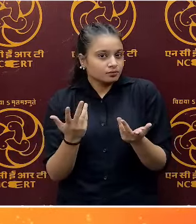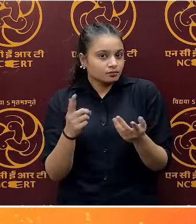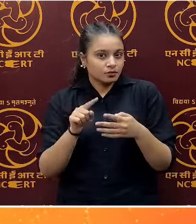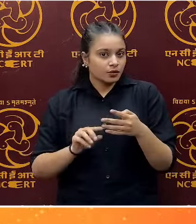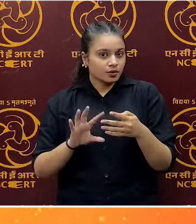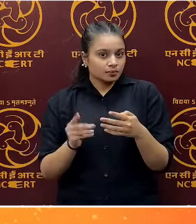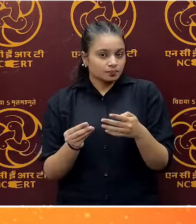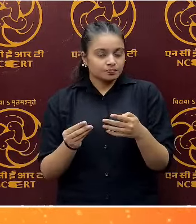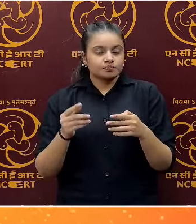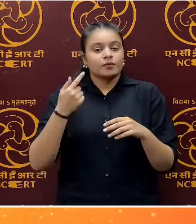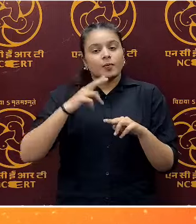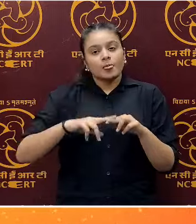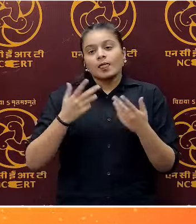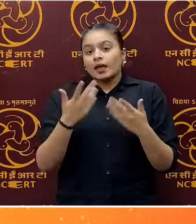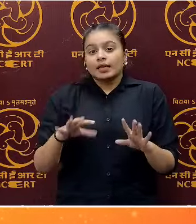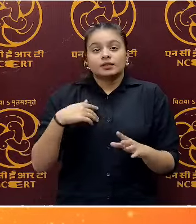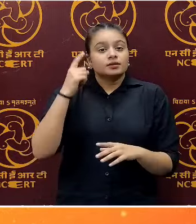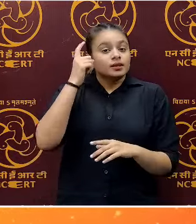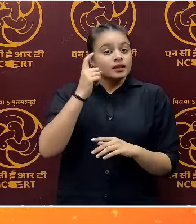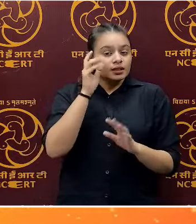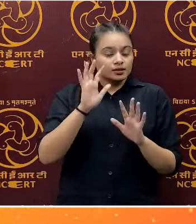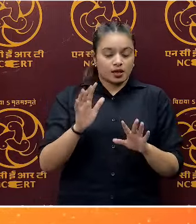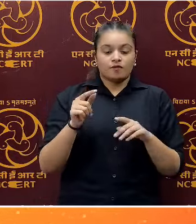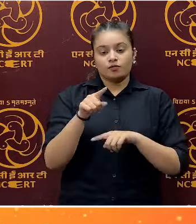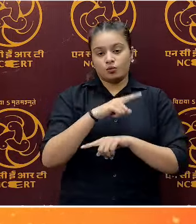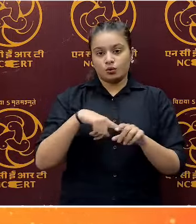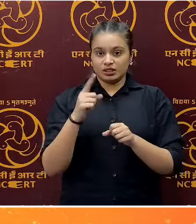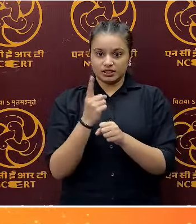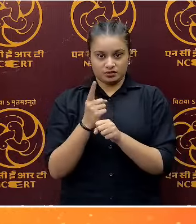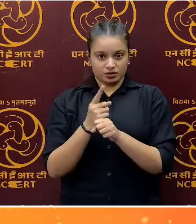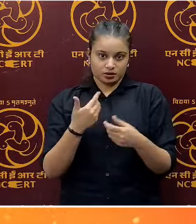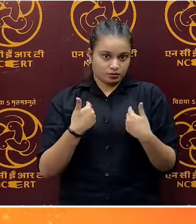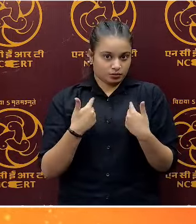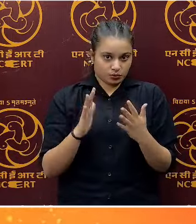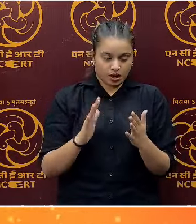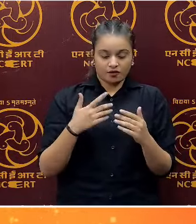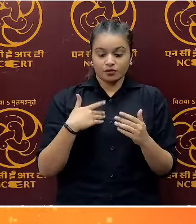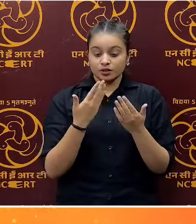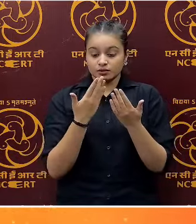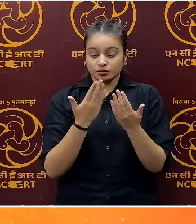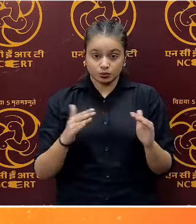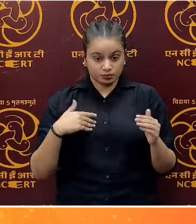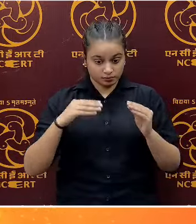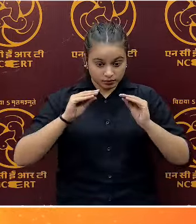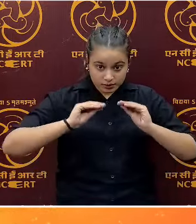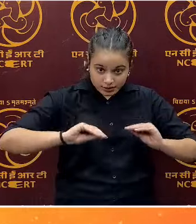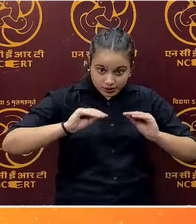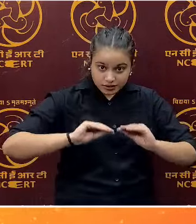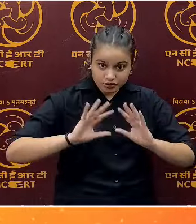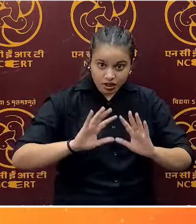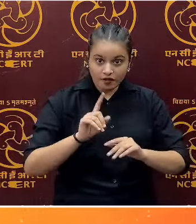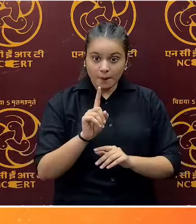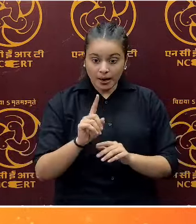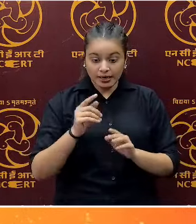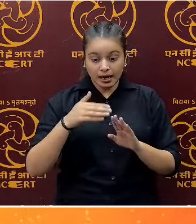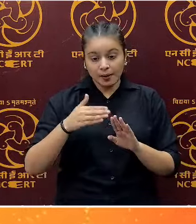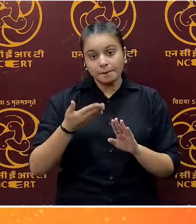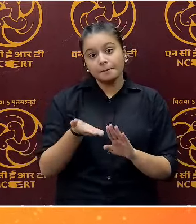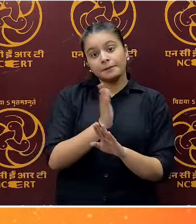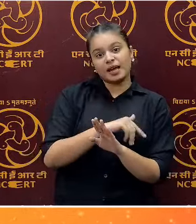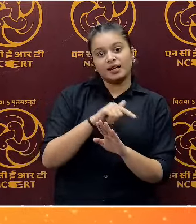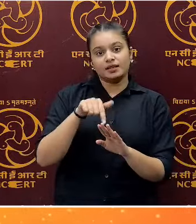ma'am, when we think of all these things, like we are the teachers, right? We are teaching the students. But before coming to